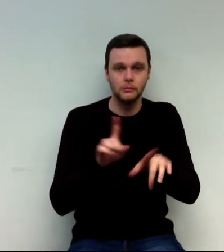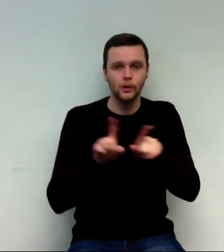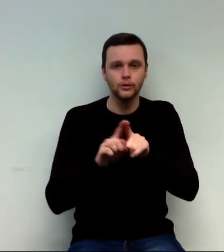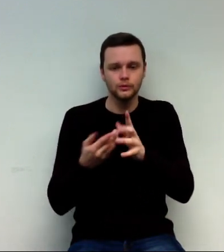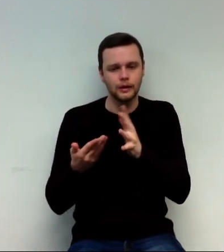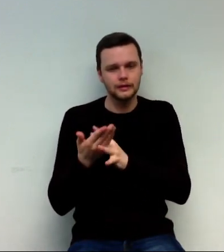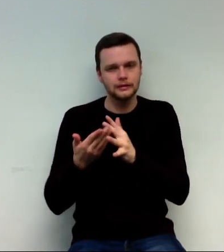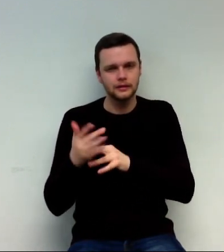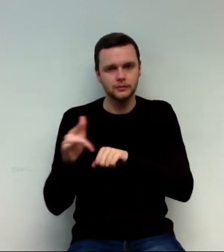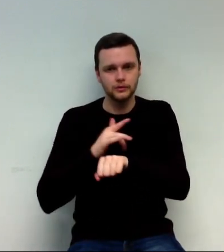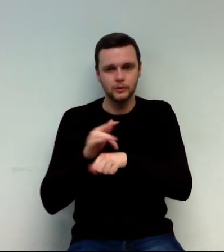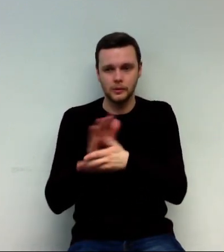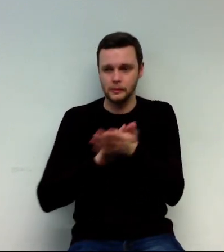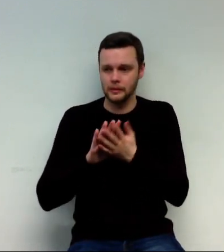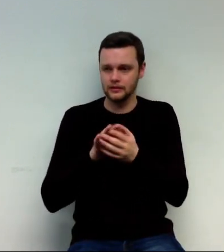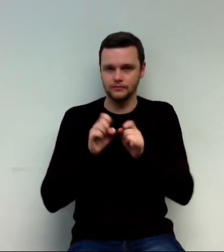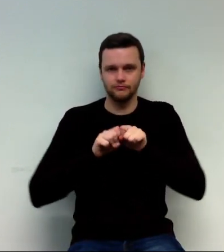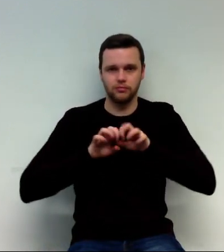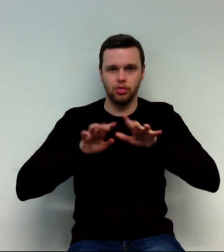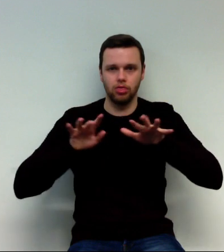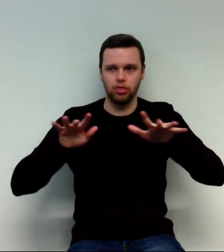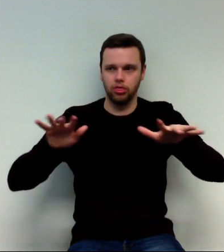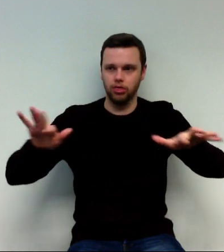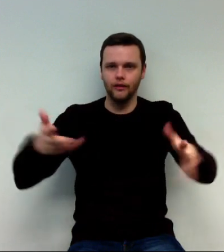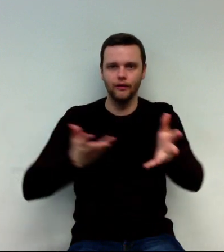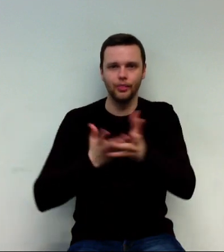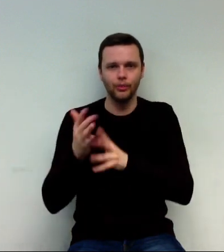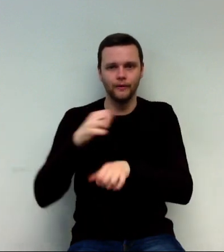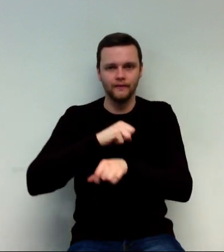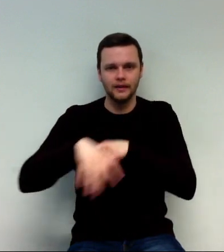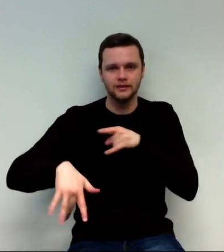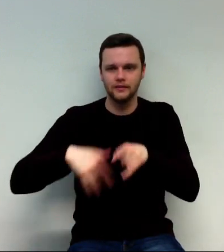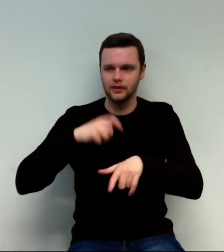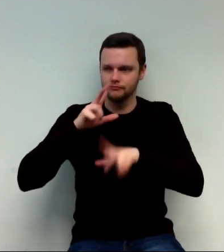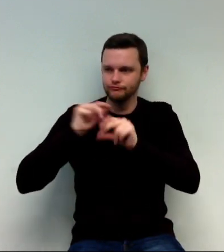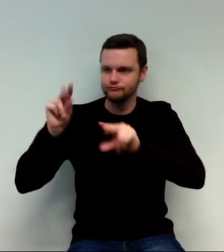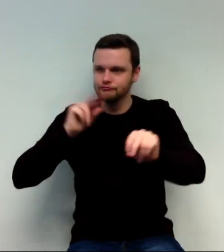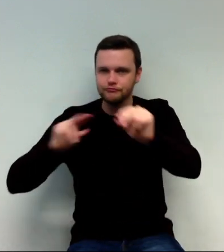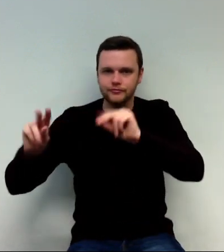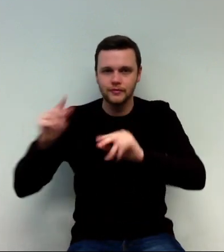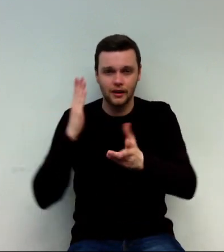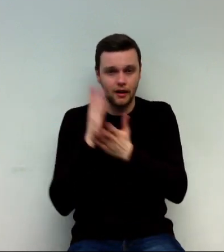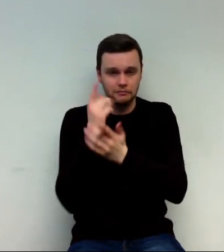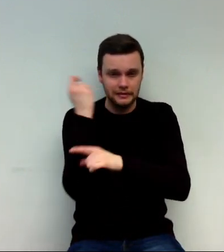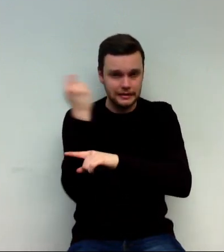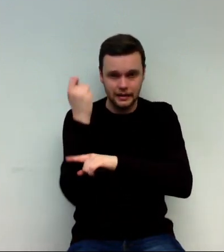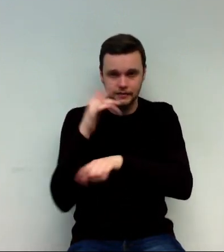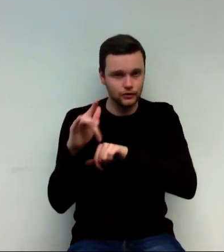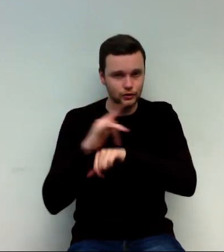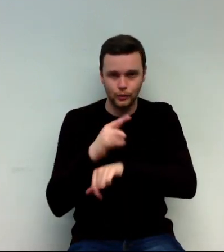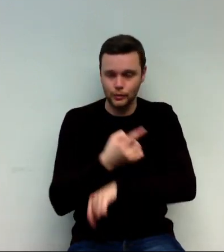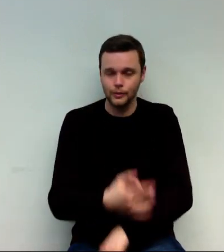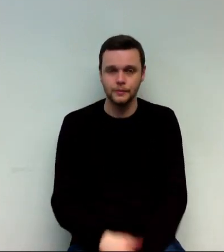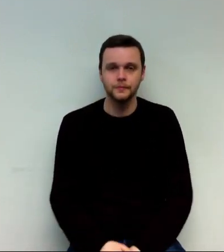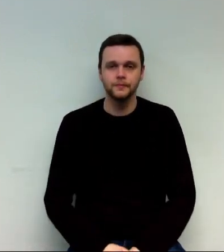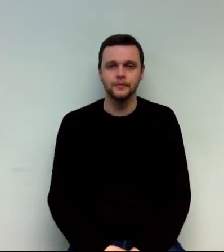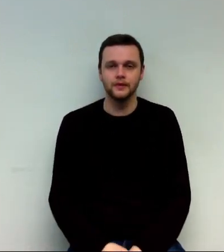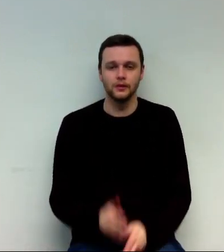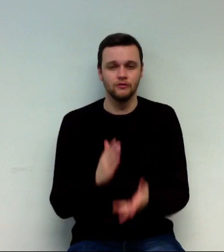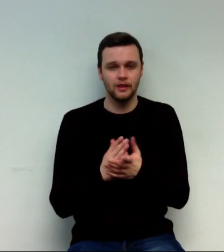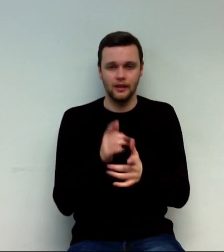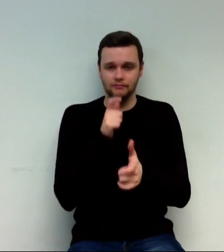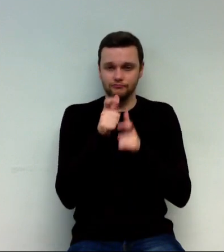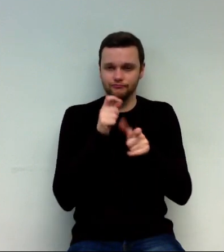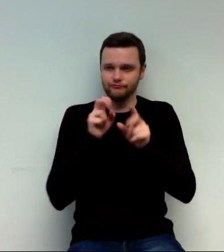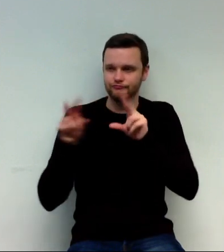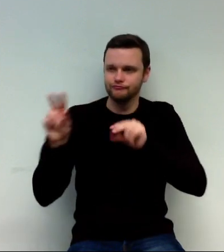mouth just spread throughout the whole festival about that, and it was very successful. Word of mouth is everything at the Fringe.